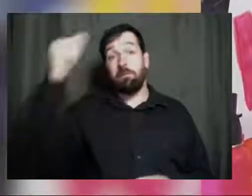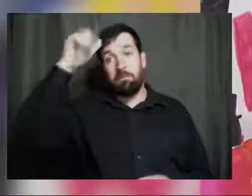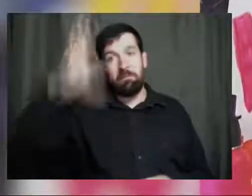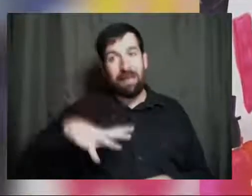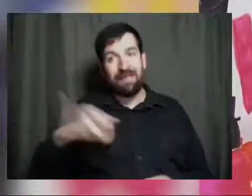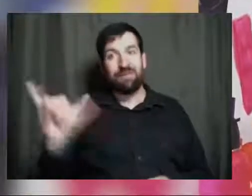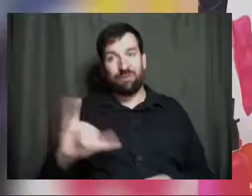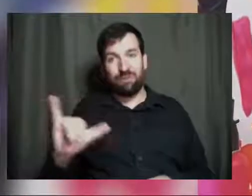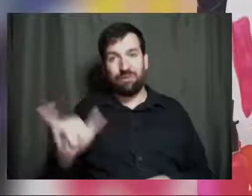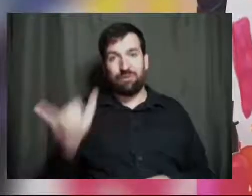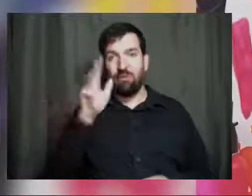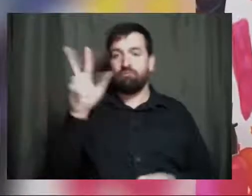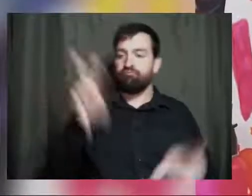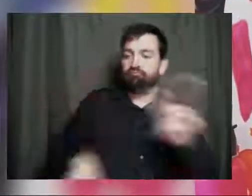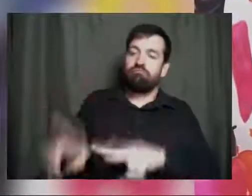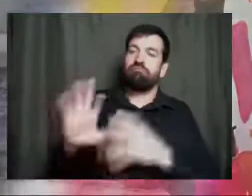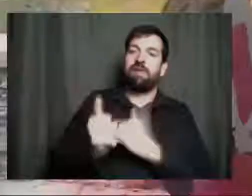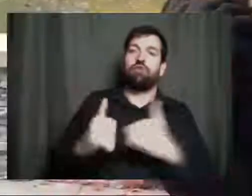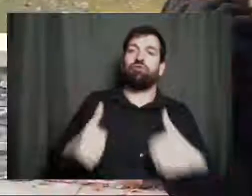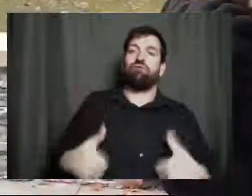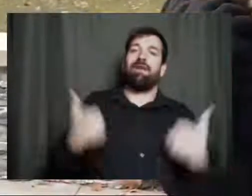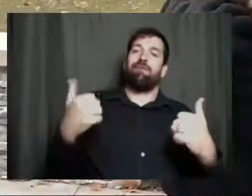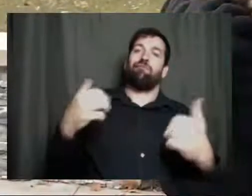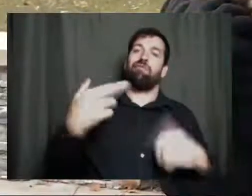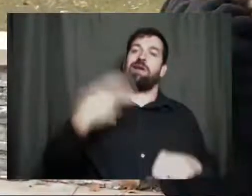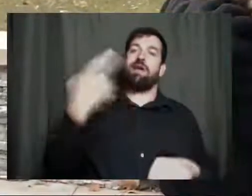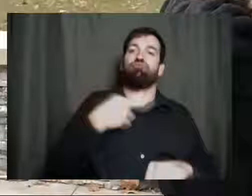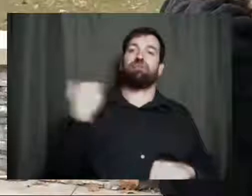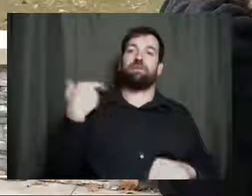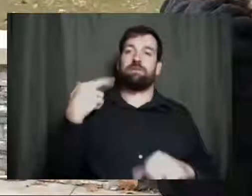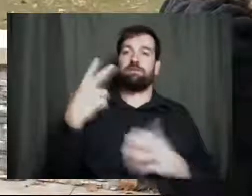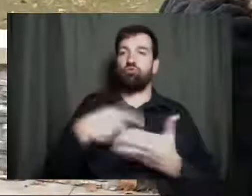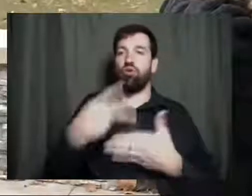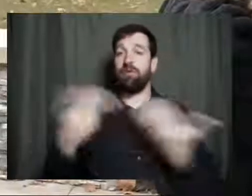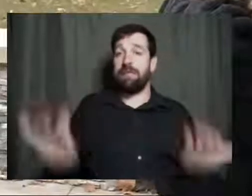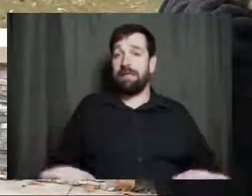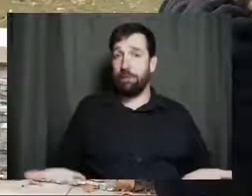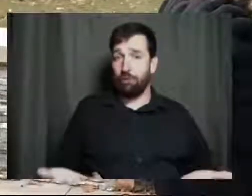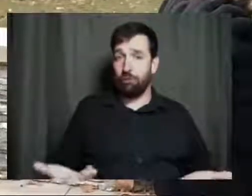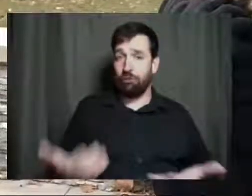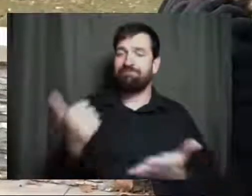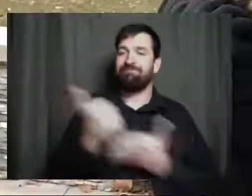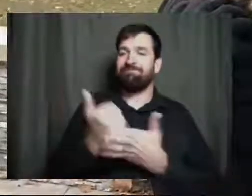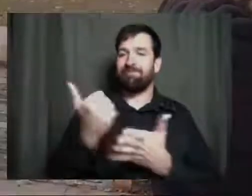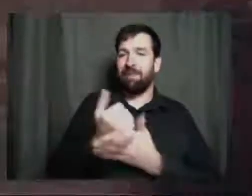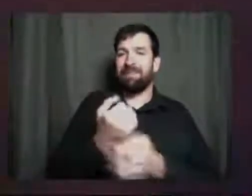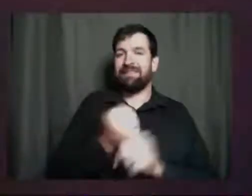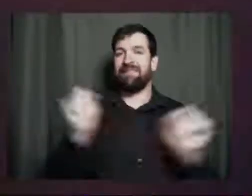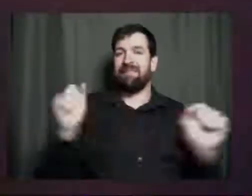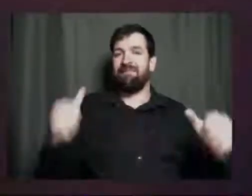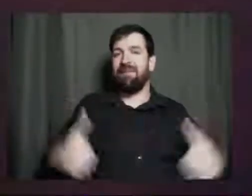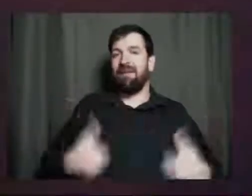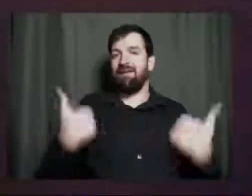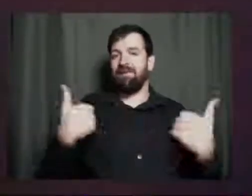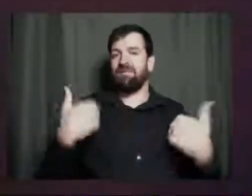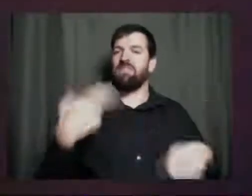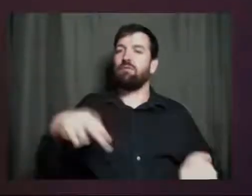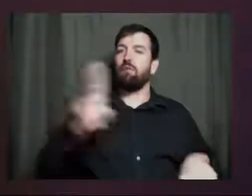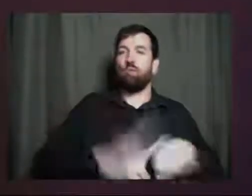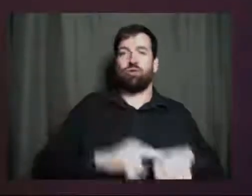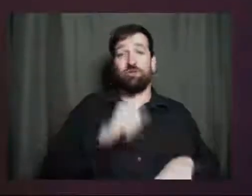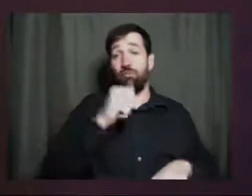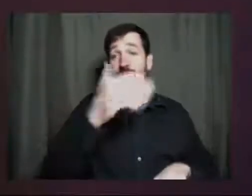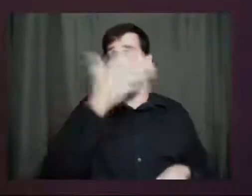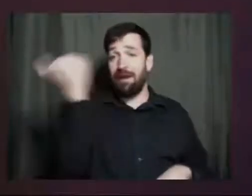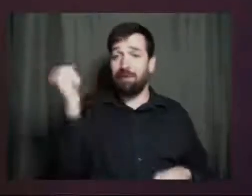look at how our survivorship and high-risk program here at the health system is helping to save lives. And of course, don't forget, you can catch our